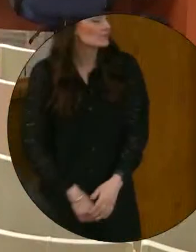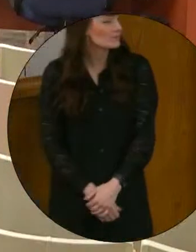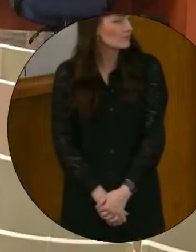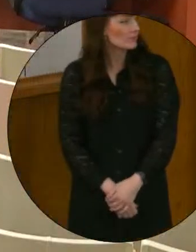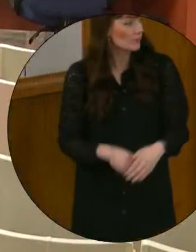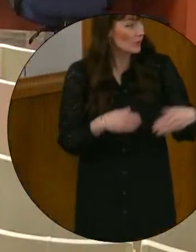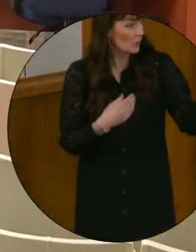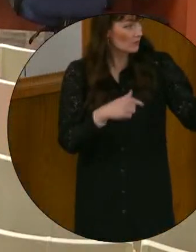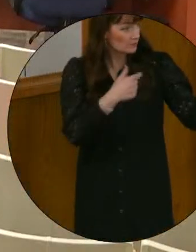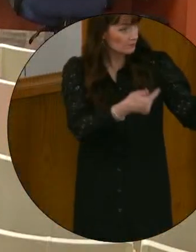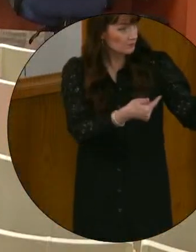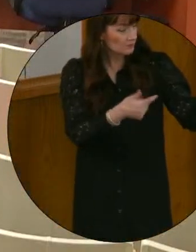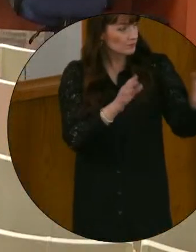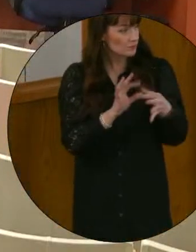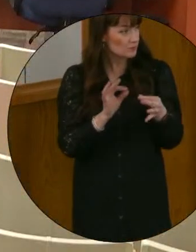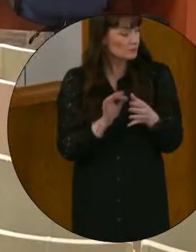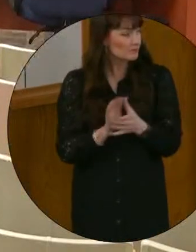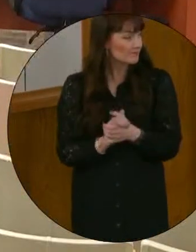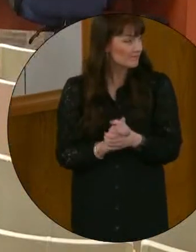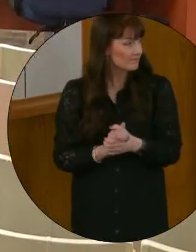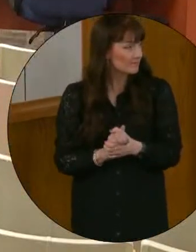Go ahead.